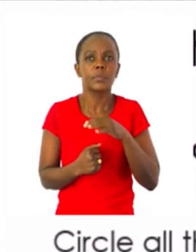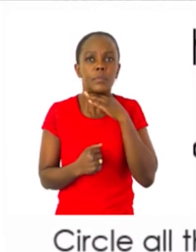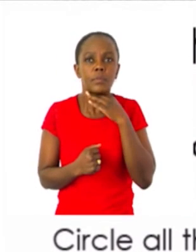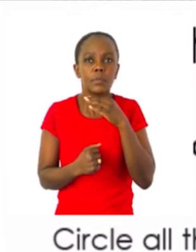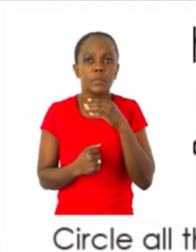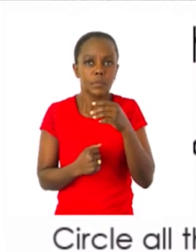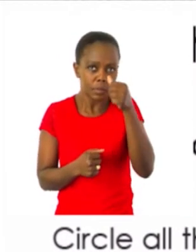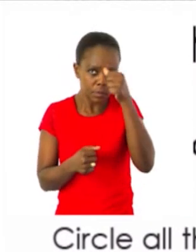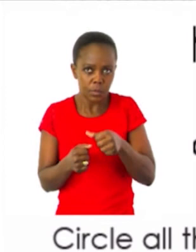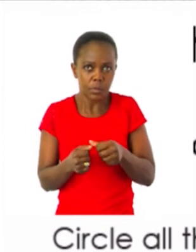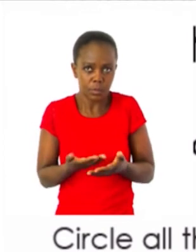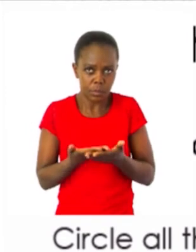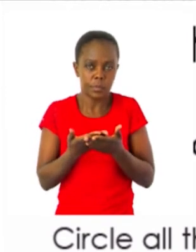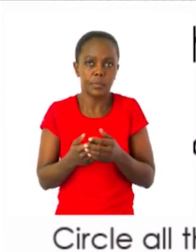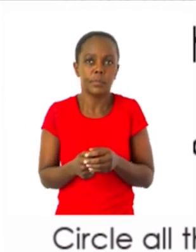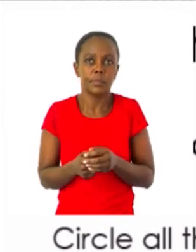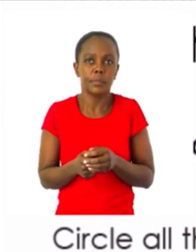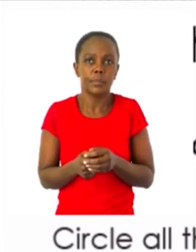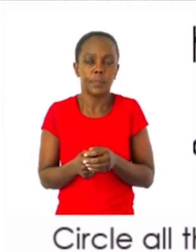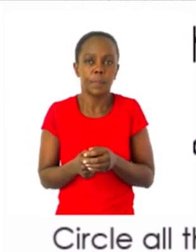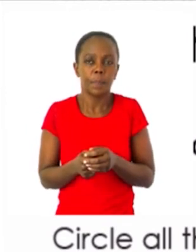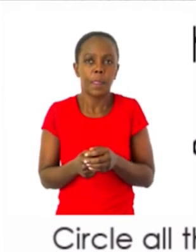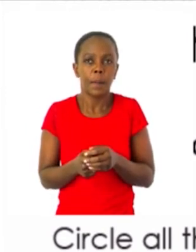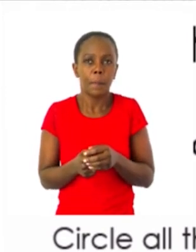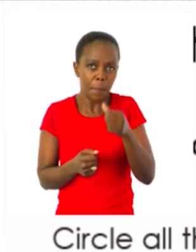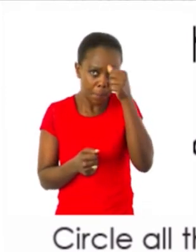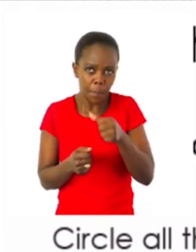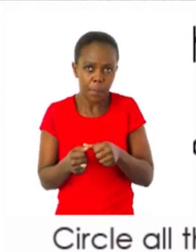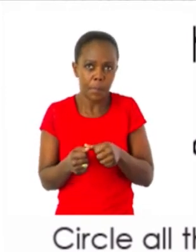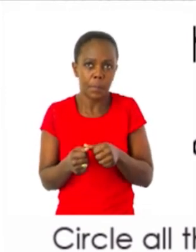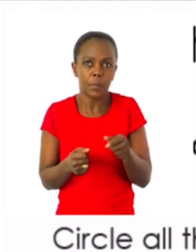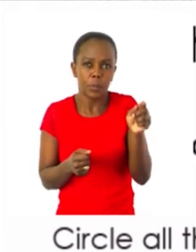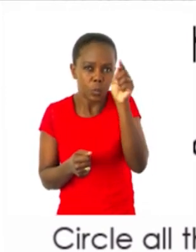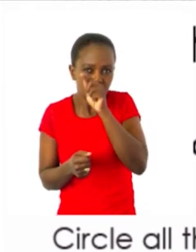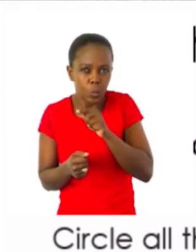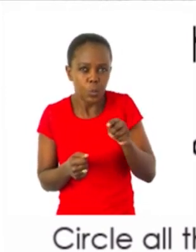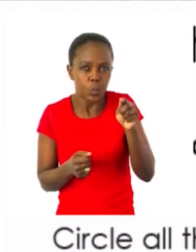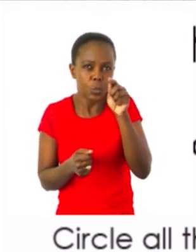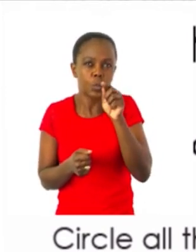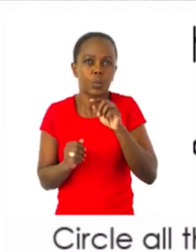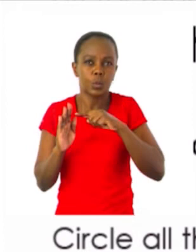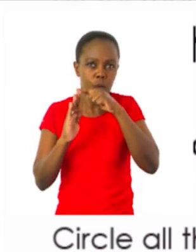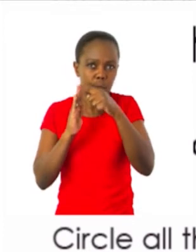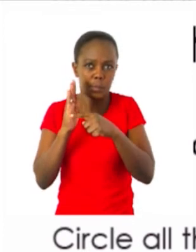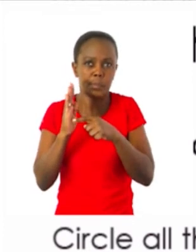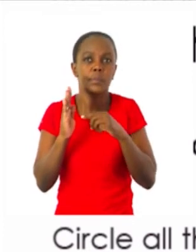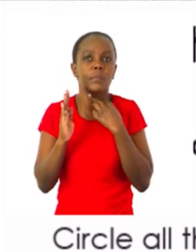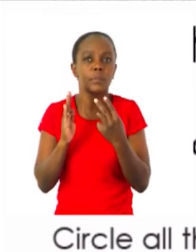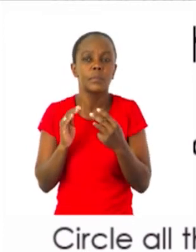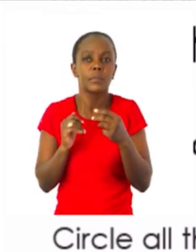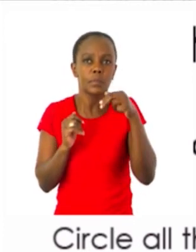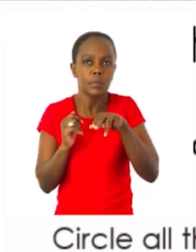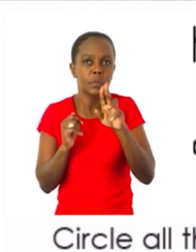you remember them. Remember to circle all the words starting with the vowel sounds. Ampy